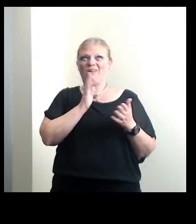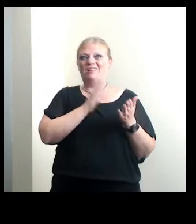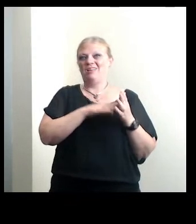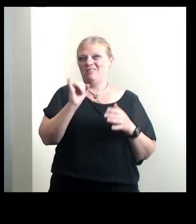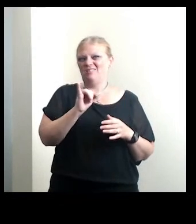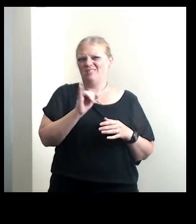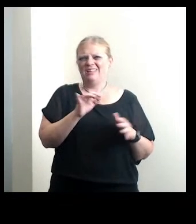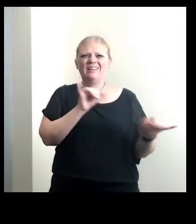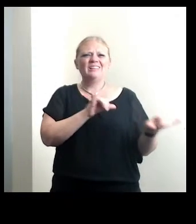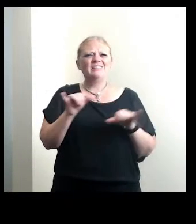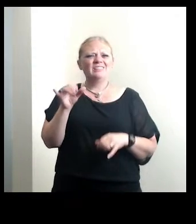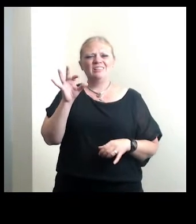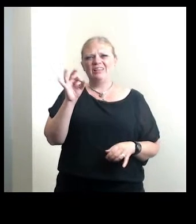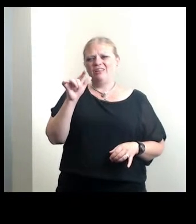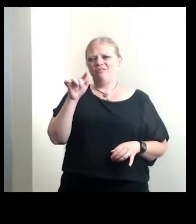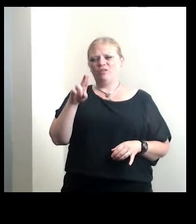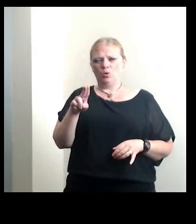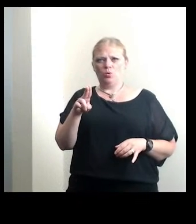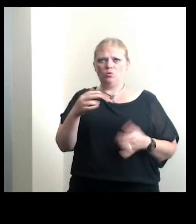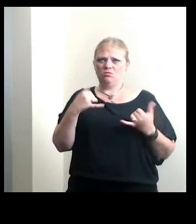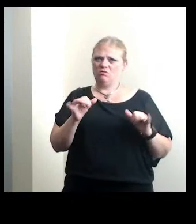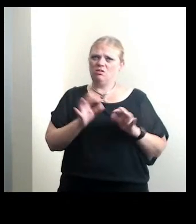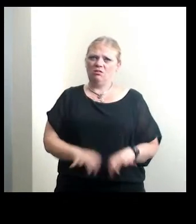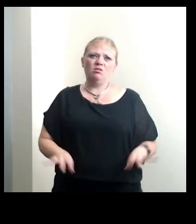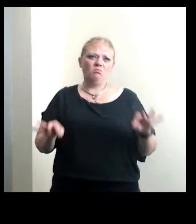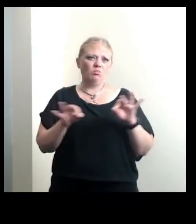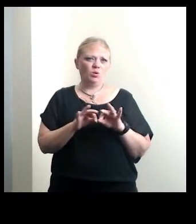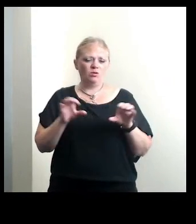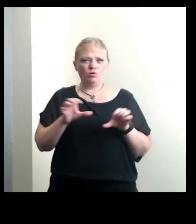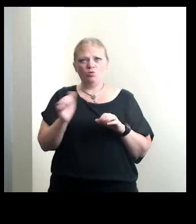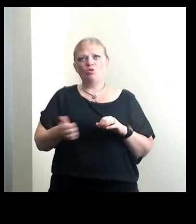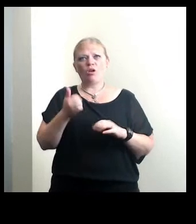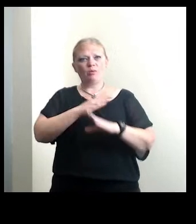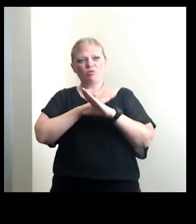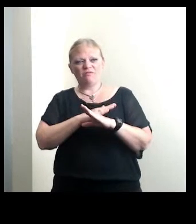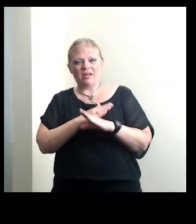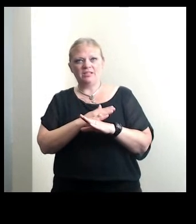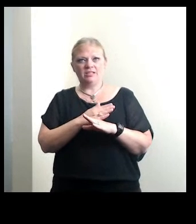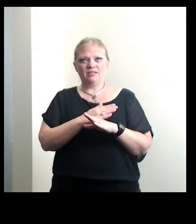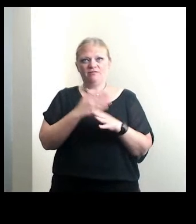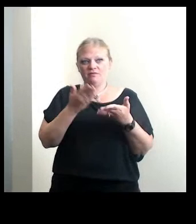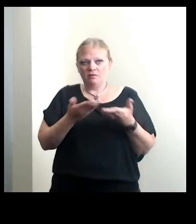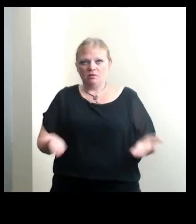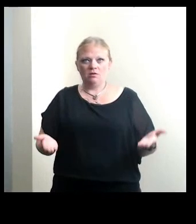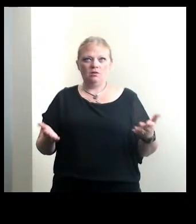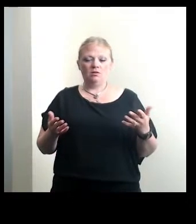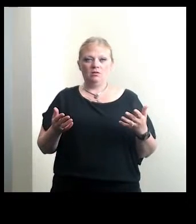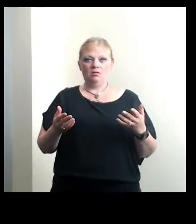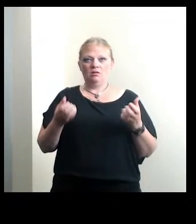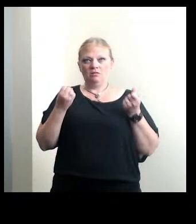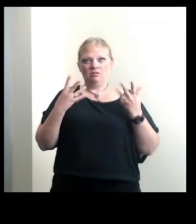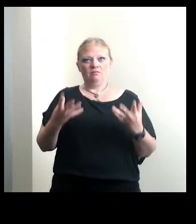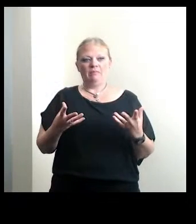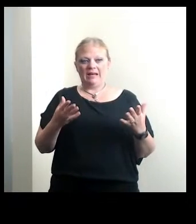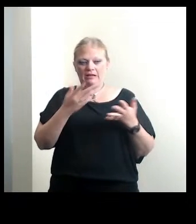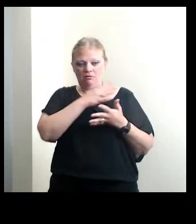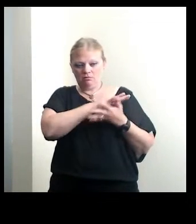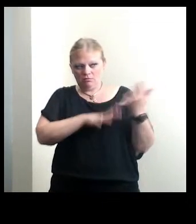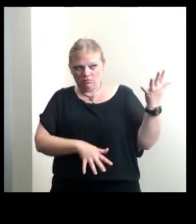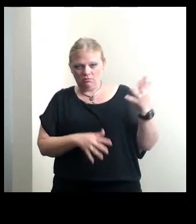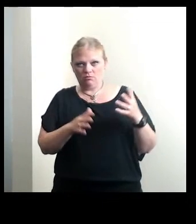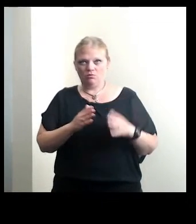flu vaccine. So it's still important that we take other preventive measures. Remember, it's the multi-strategies to prevent infection